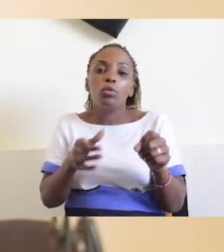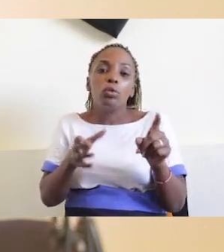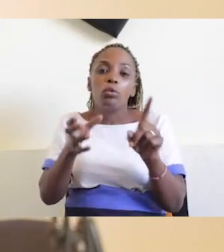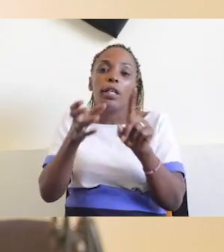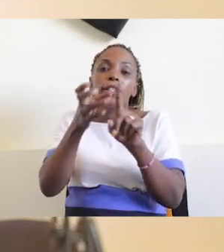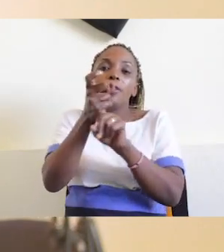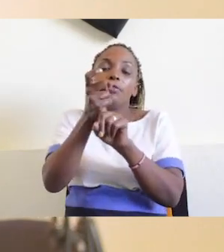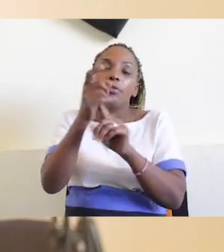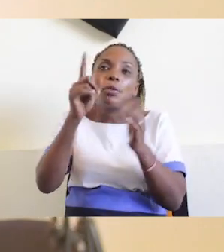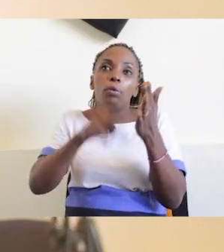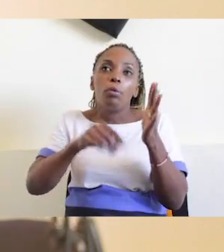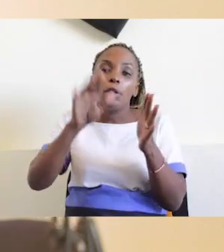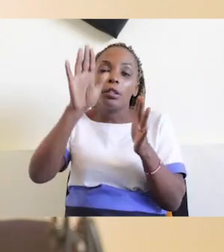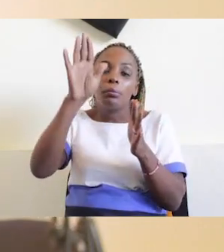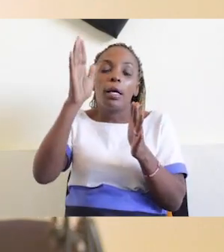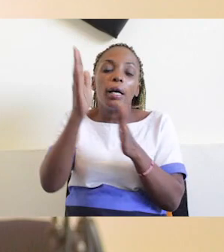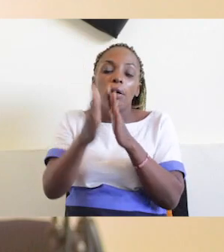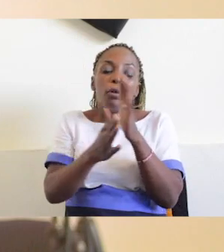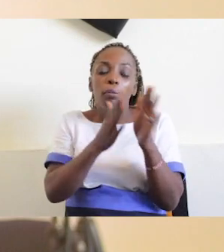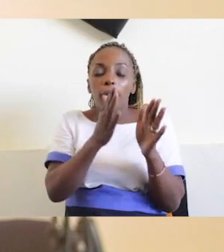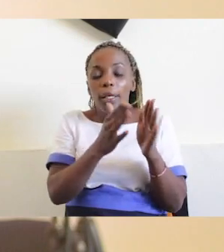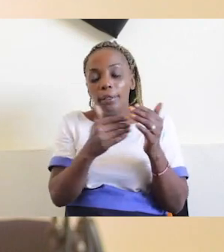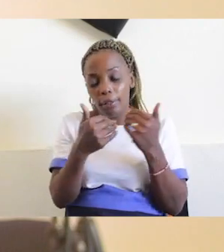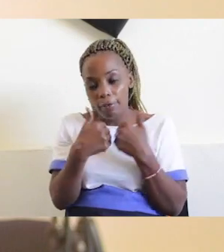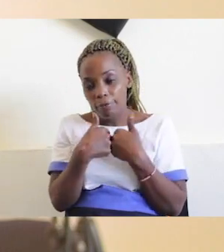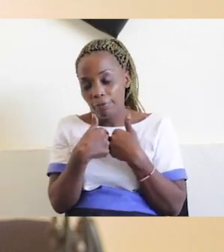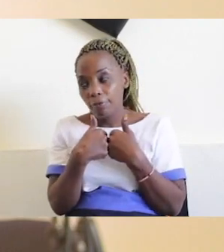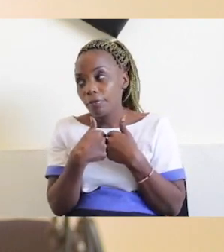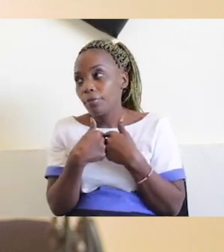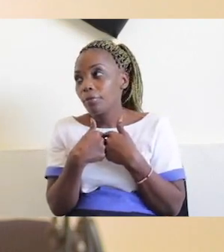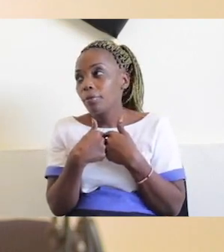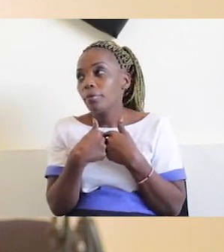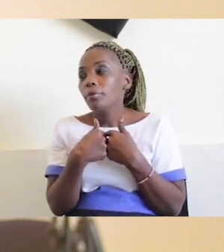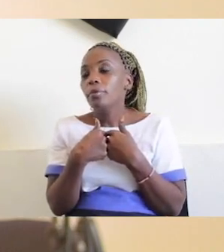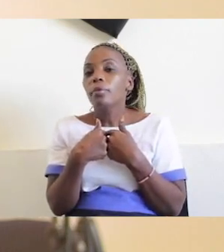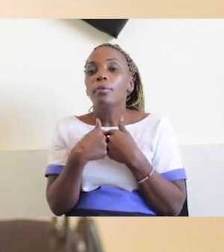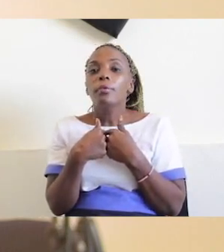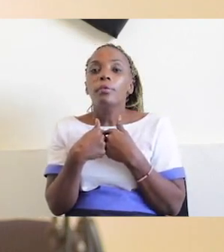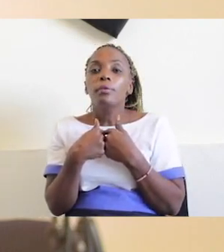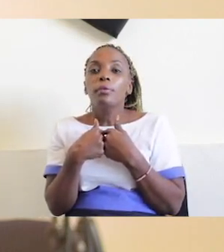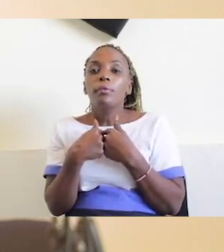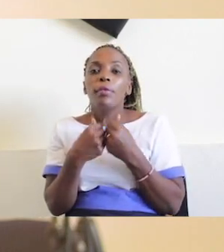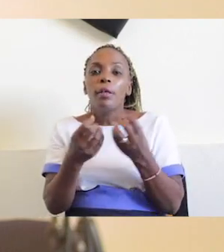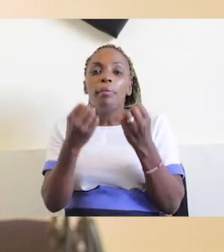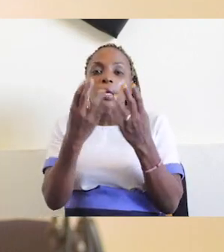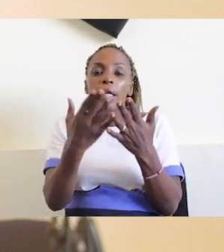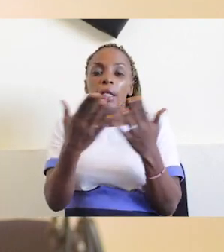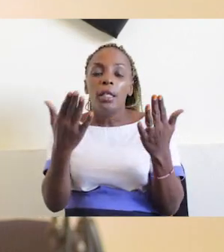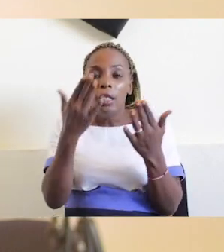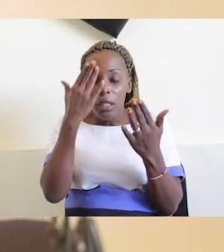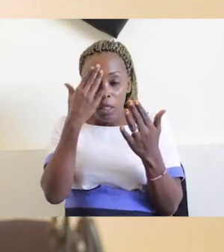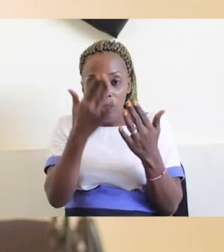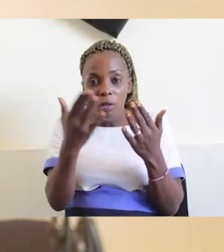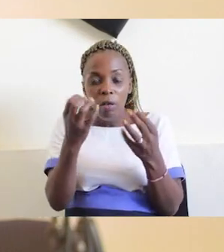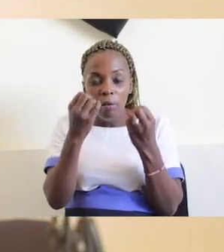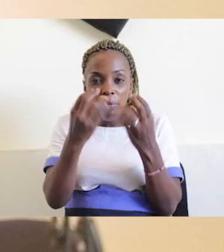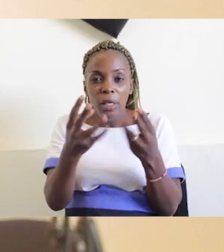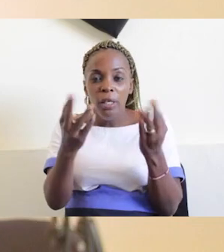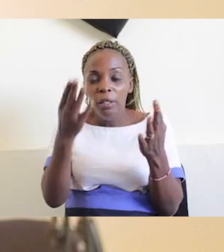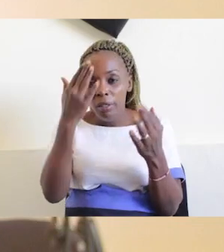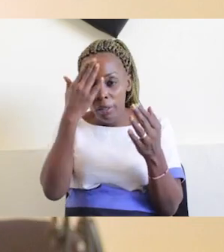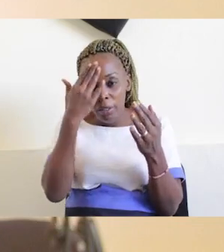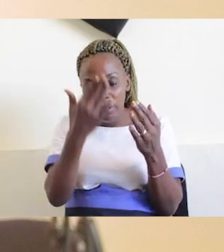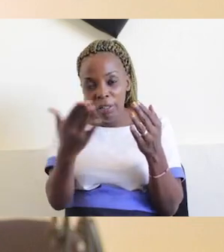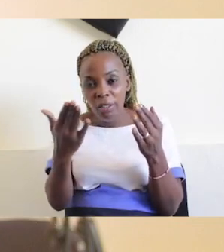to accomplish what God has called us to do. Many of us, you know, tend not